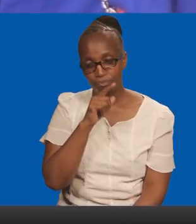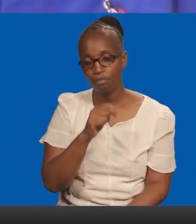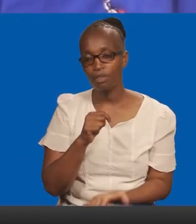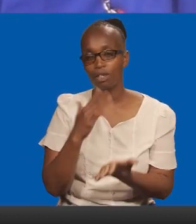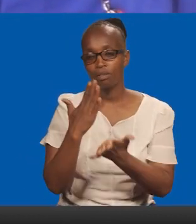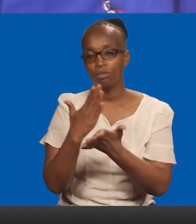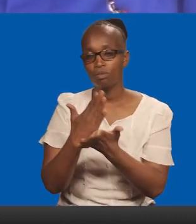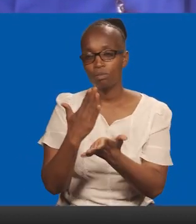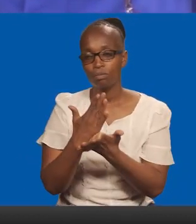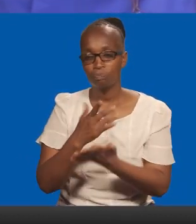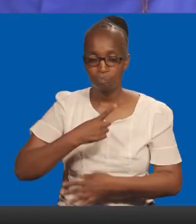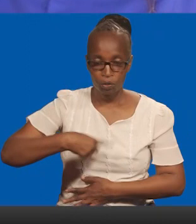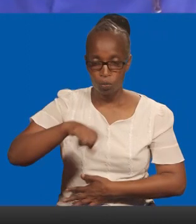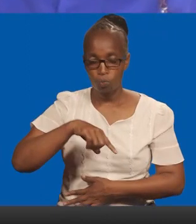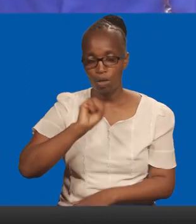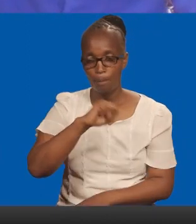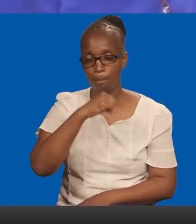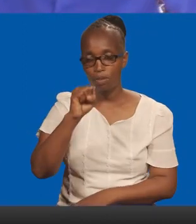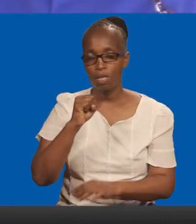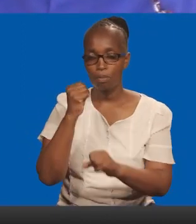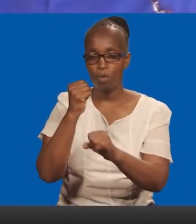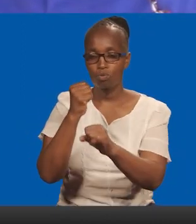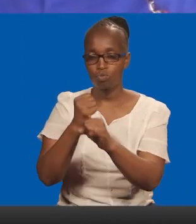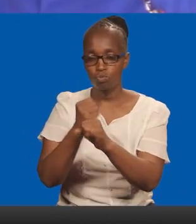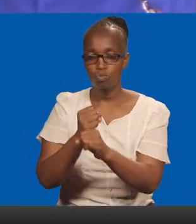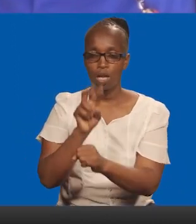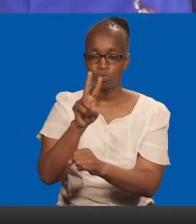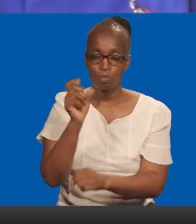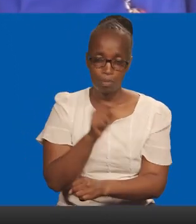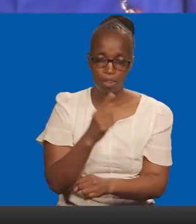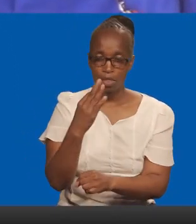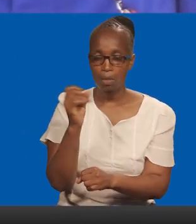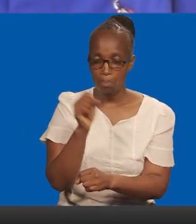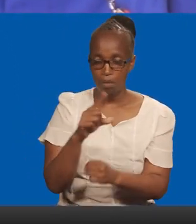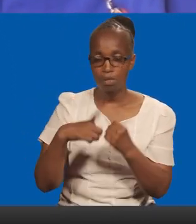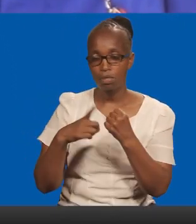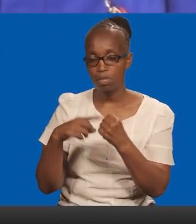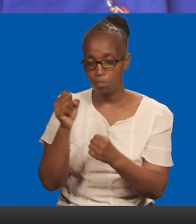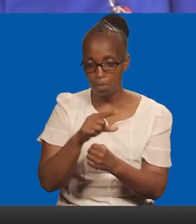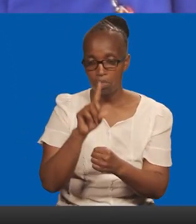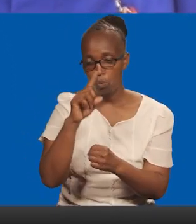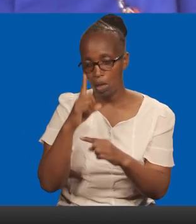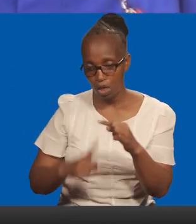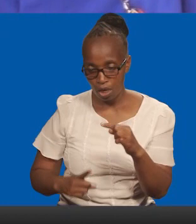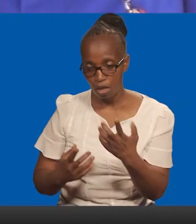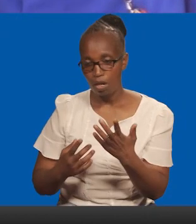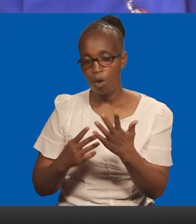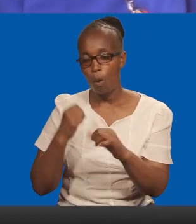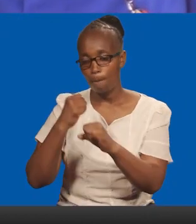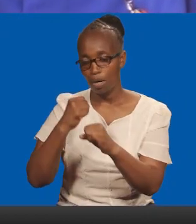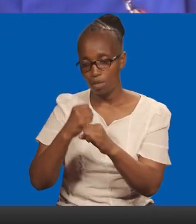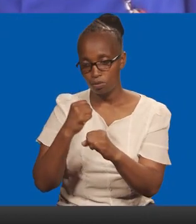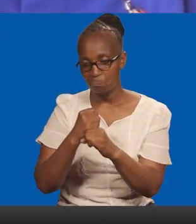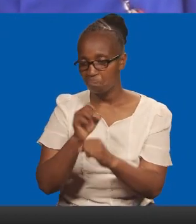are not going to do 2 months, 3 months, 6 months, 1 year